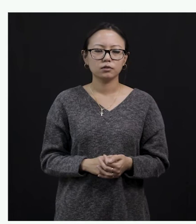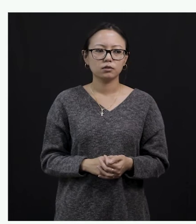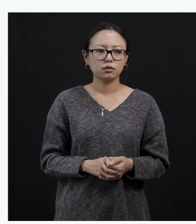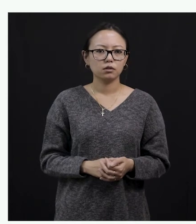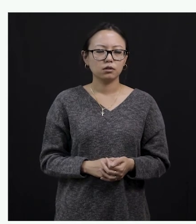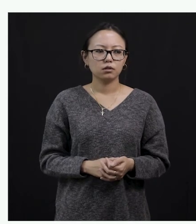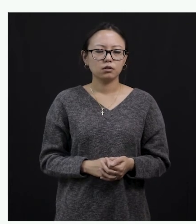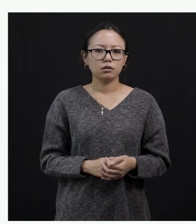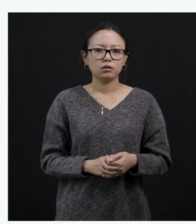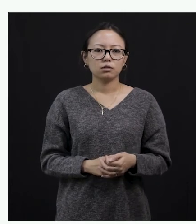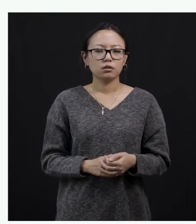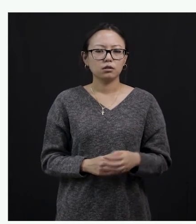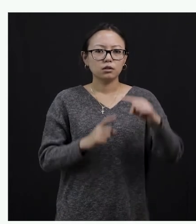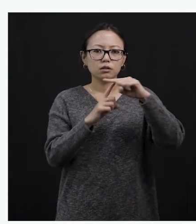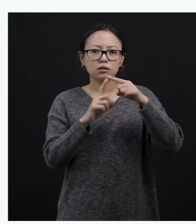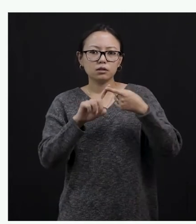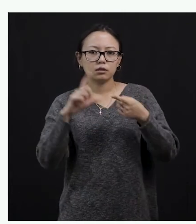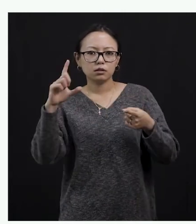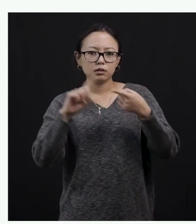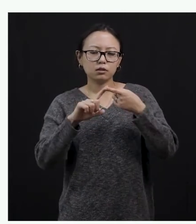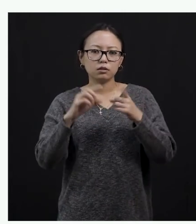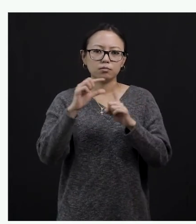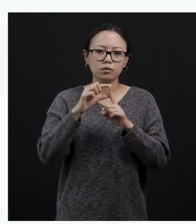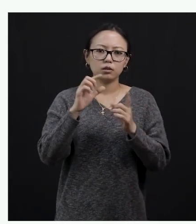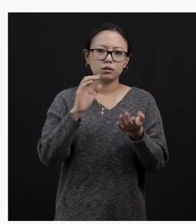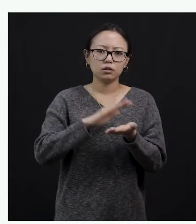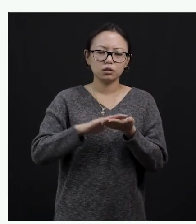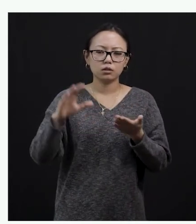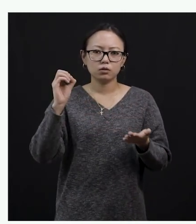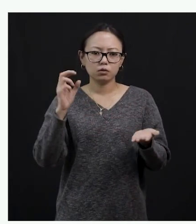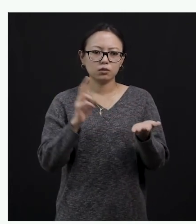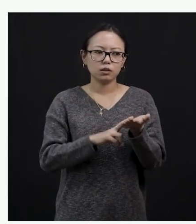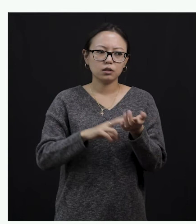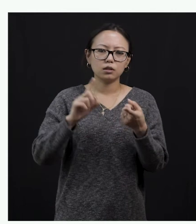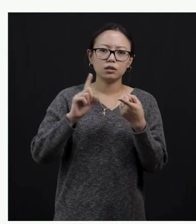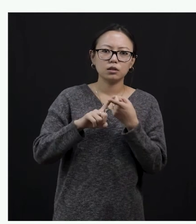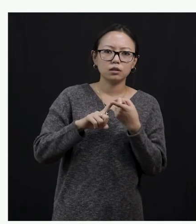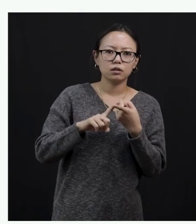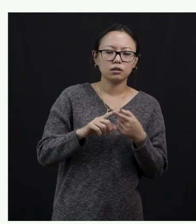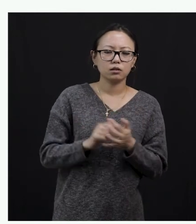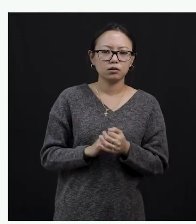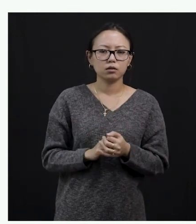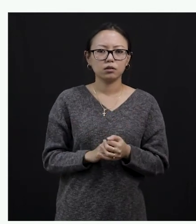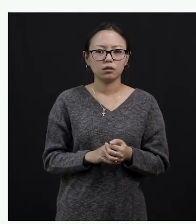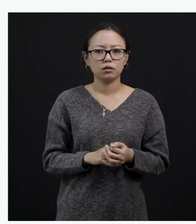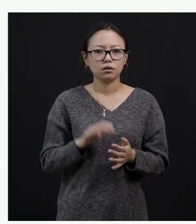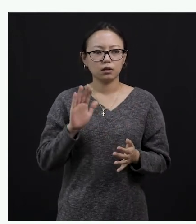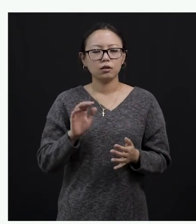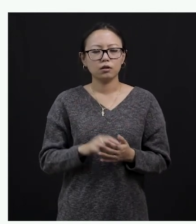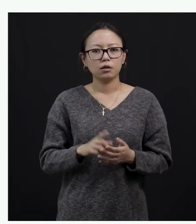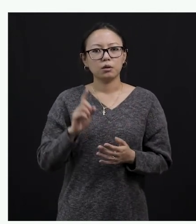but still they have changed with the phase of time. Nowadays we have telephones that can record the voice, that can record